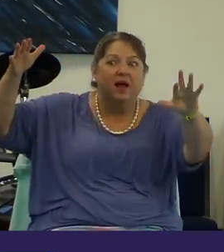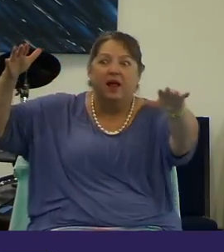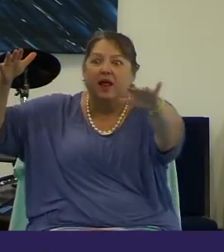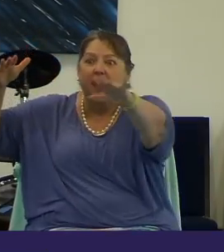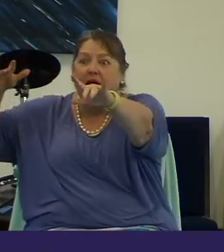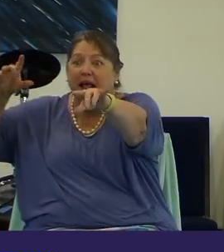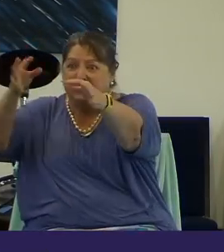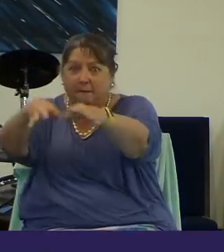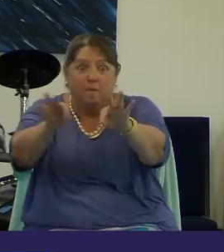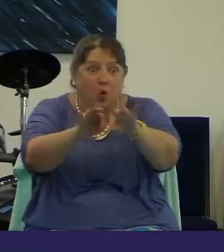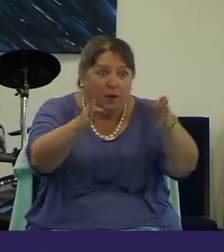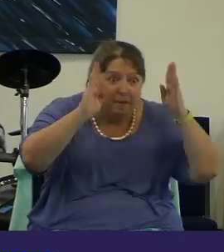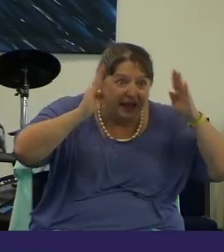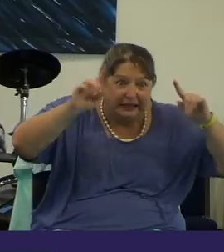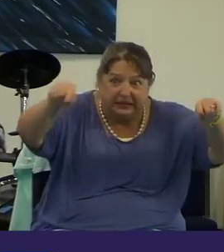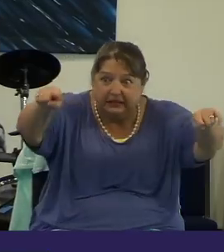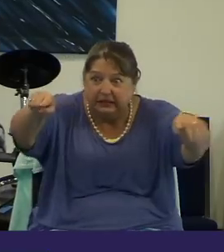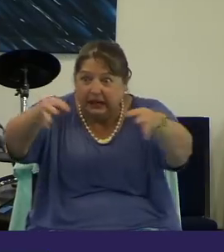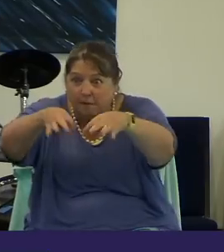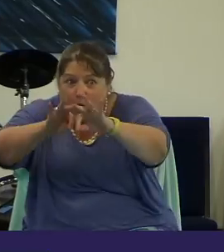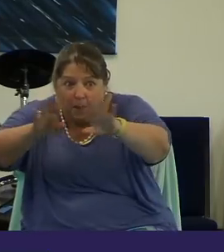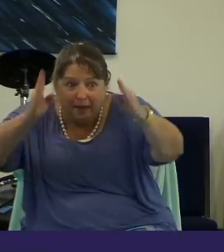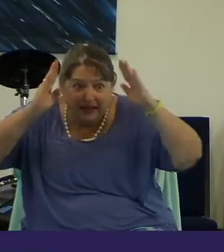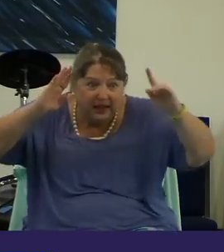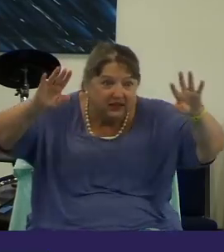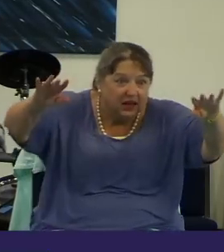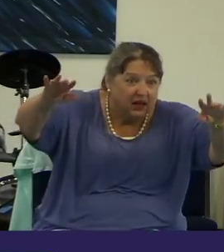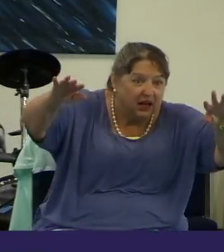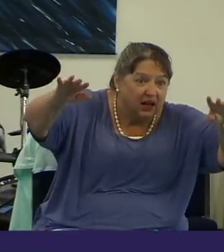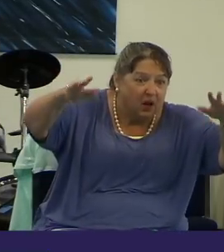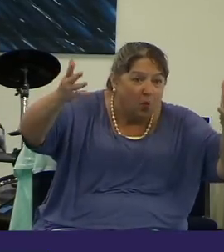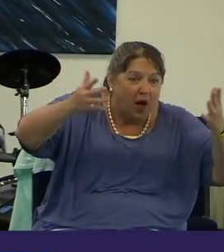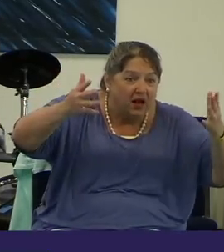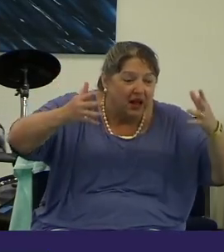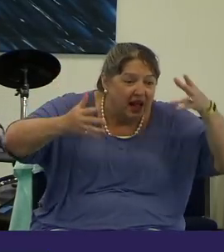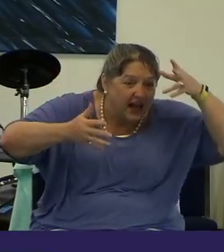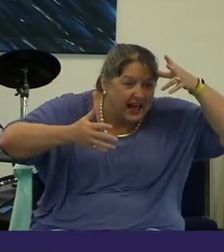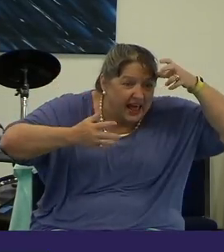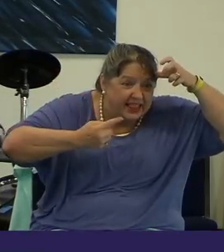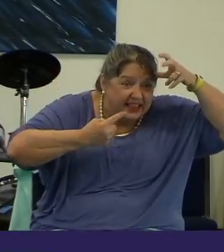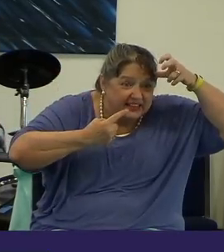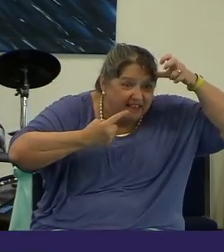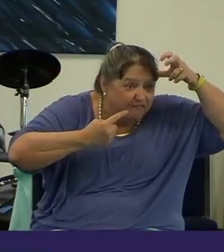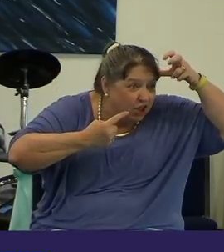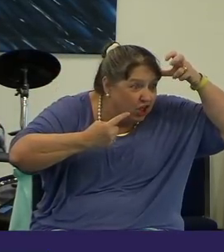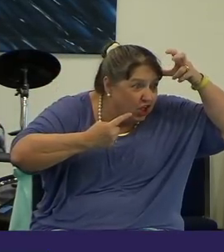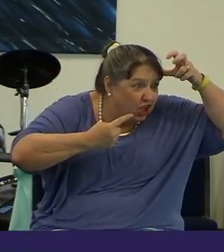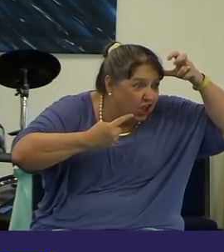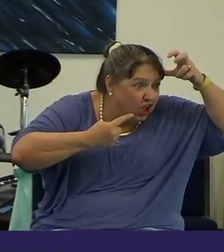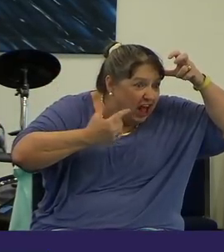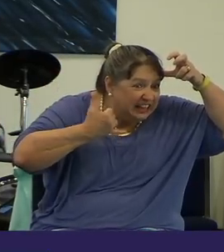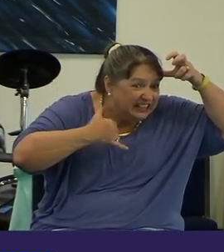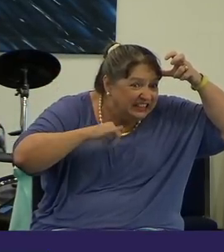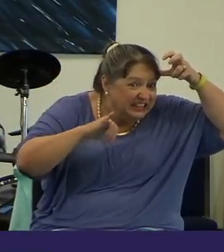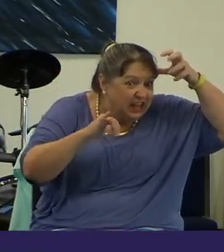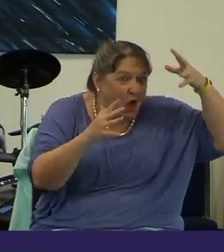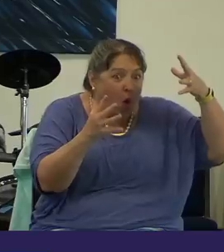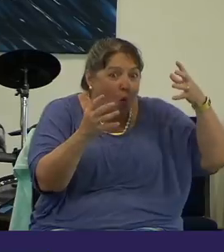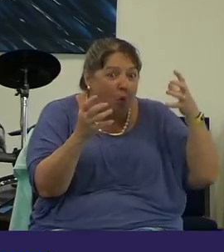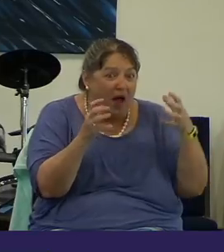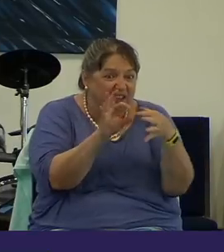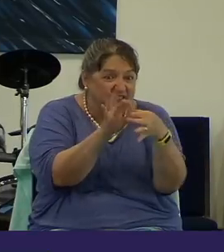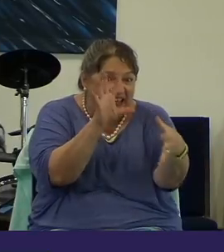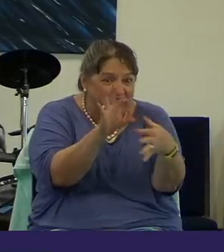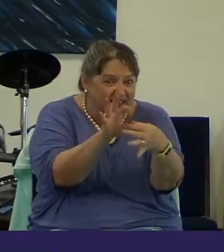need to hear today, oh, there's got to be more. Is that the devil has always intended to disconnect